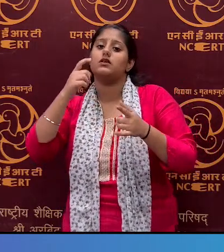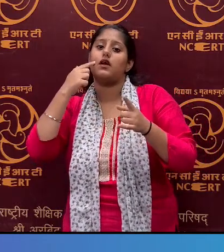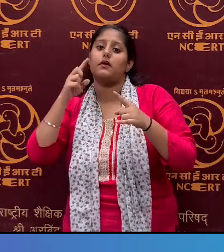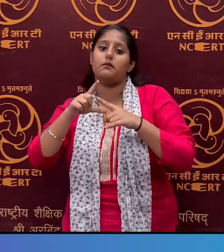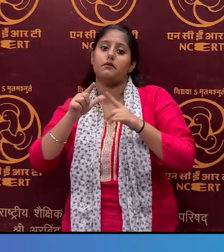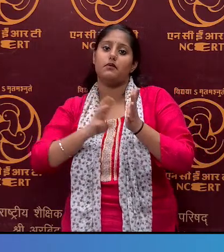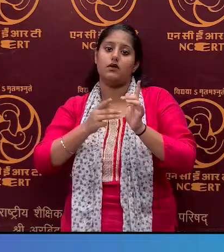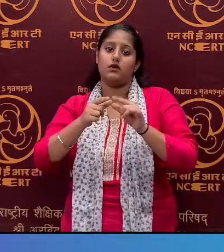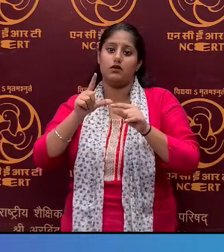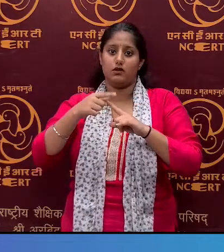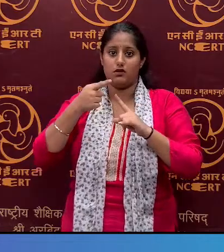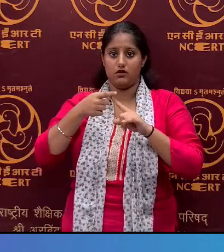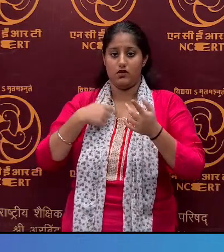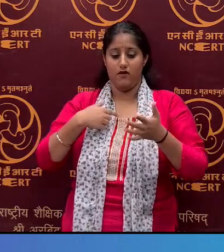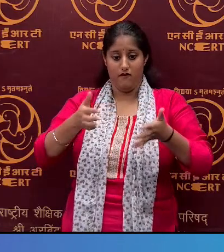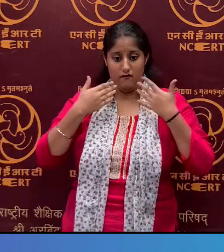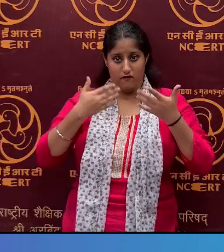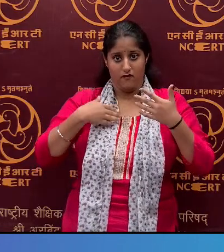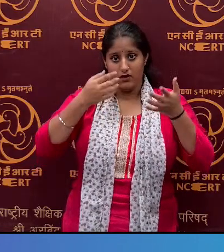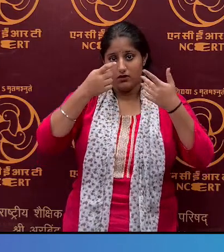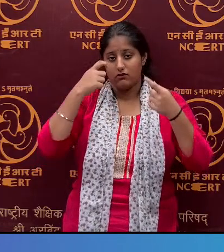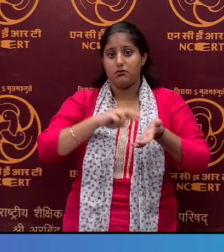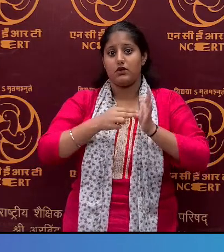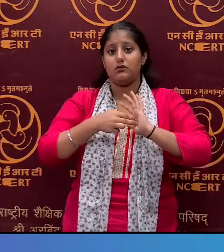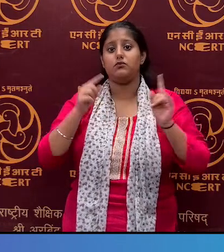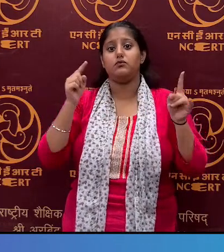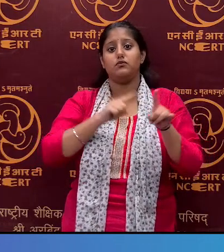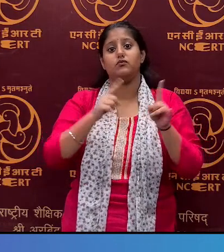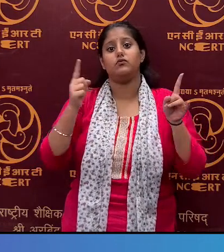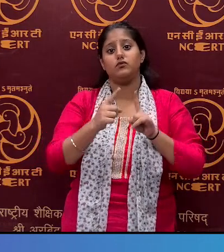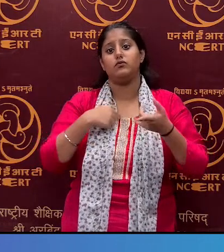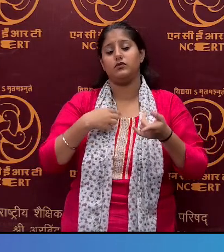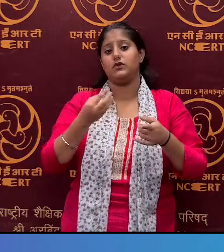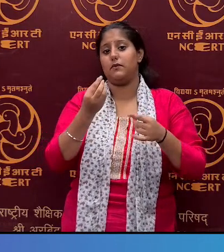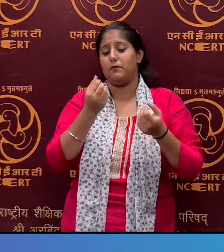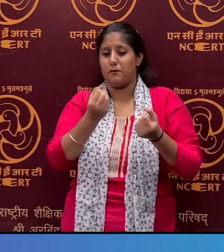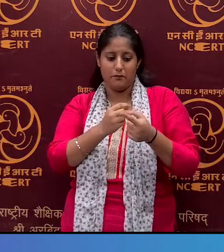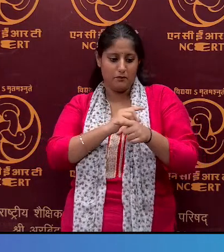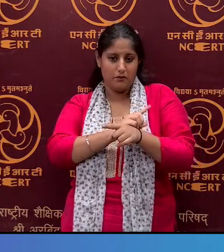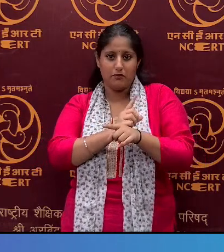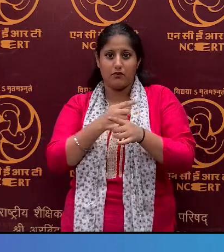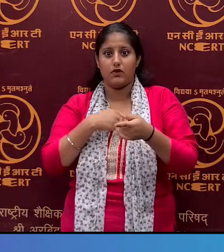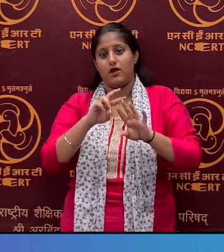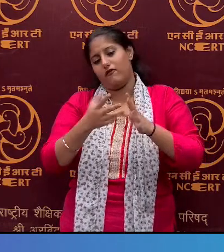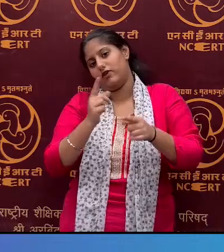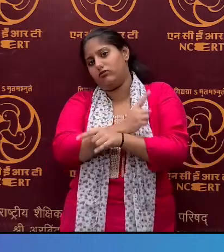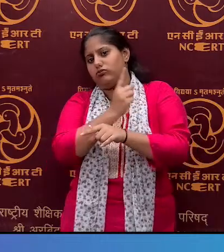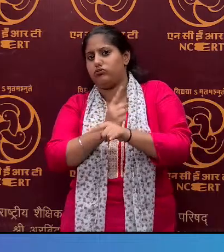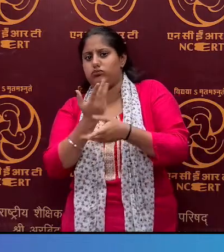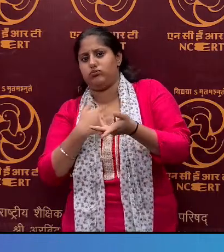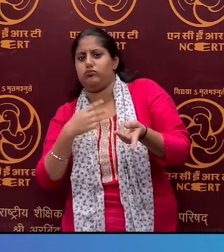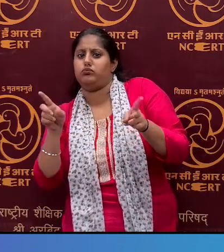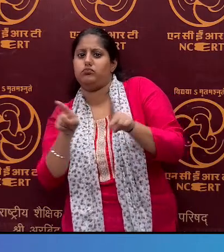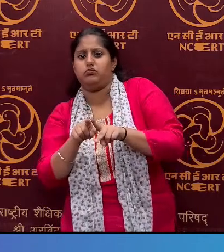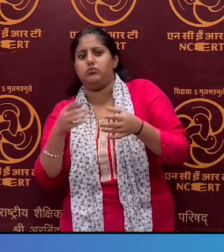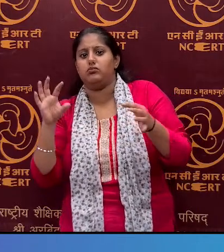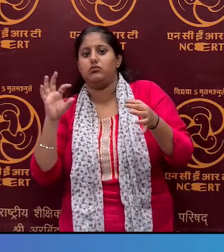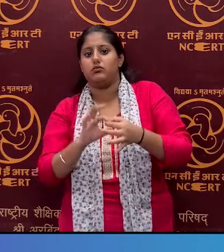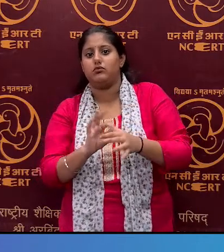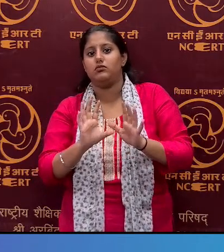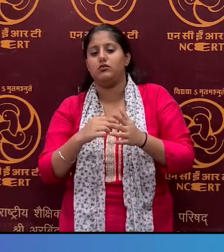short-term phenomena. Usually we call it minute-to-minute phenomena or hour-to-hour phenomena,